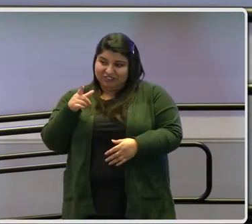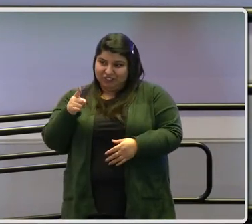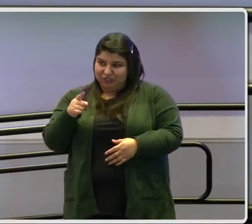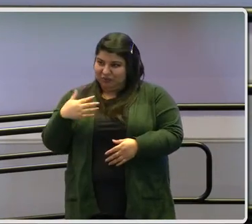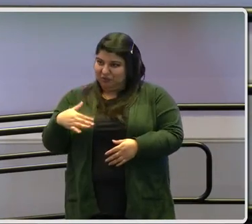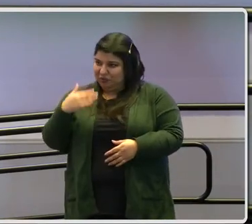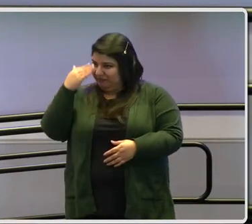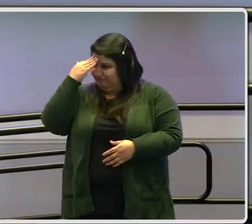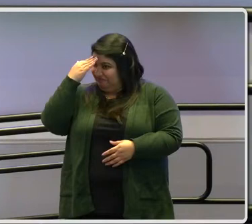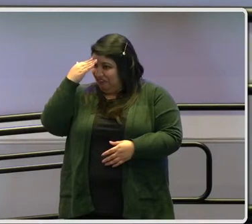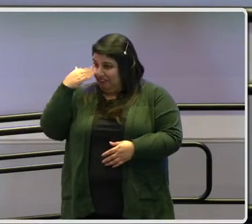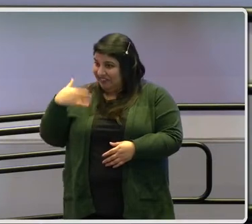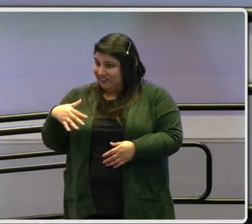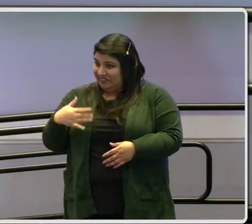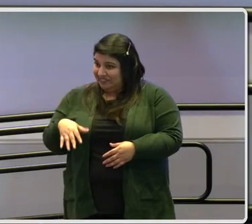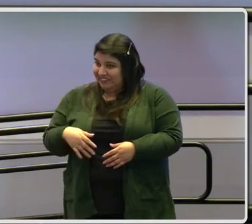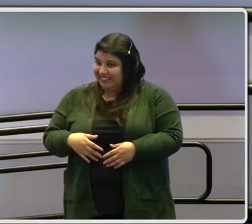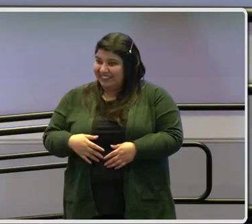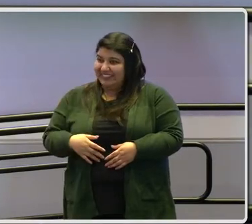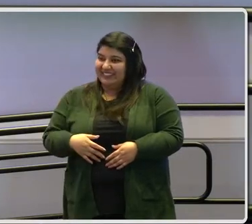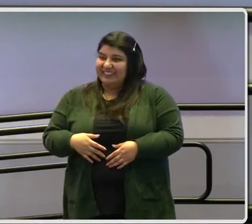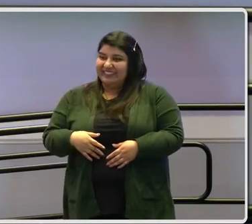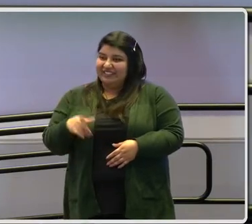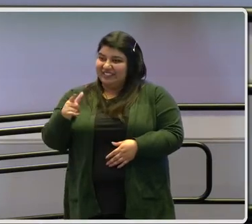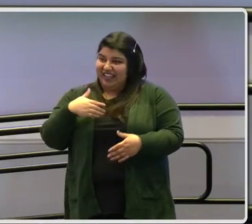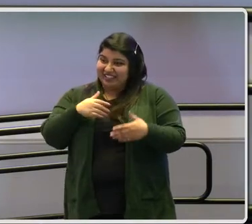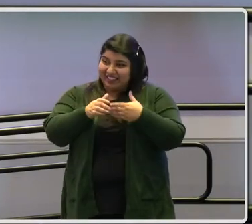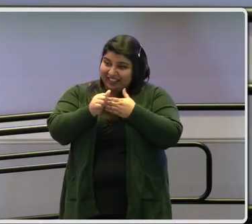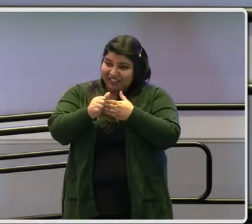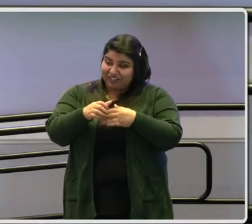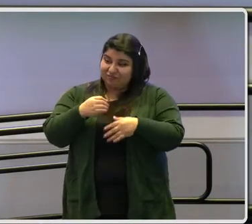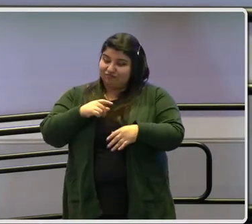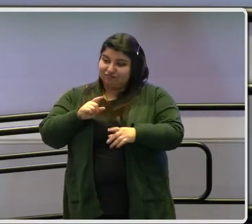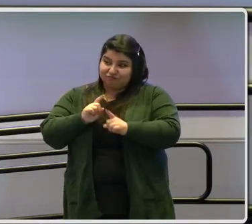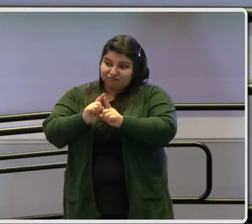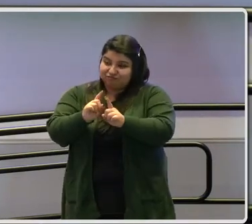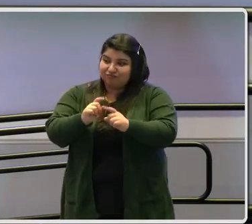knowledgeable. Her direction and leadership has